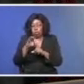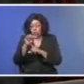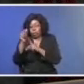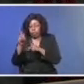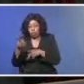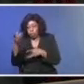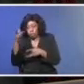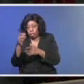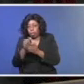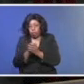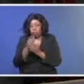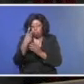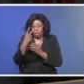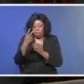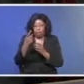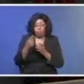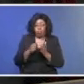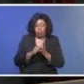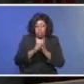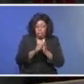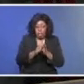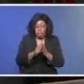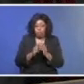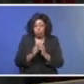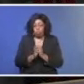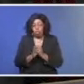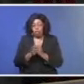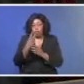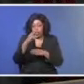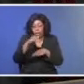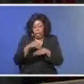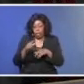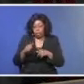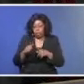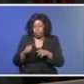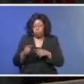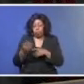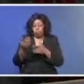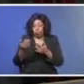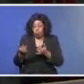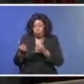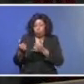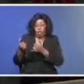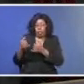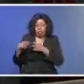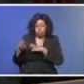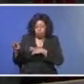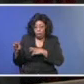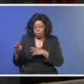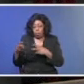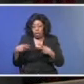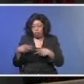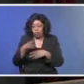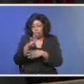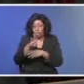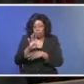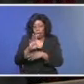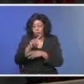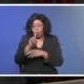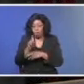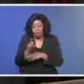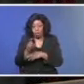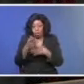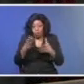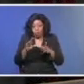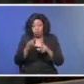looking at the presence of symptoms. We're looking at recent travel. And so this comprises about 4 to 5 questions, and persons complete